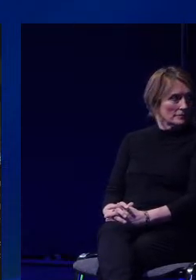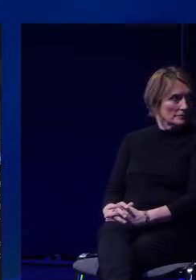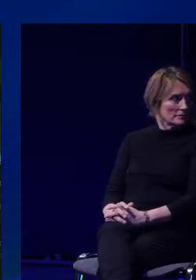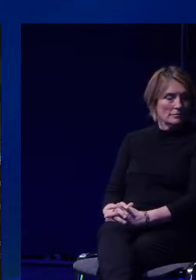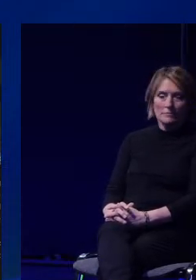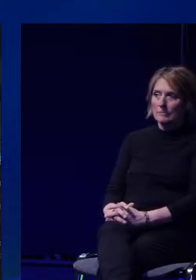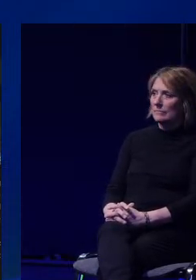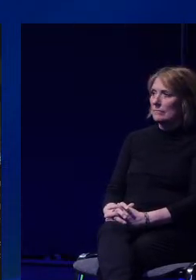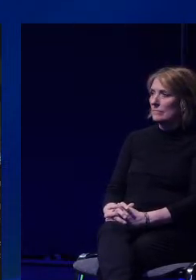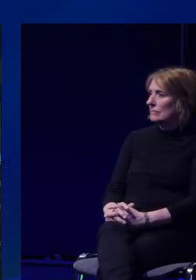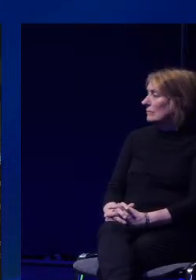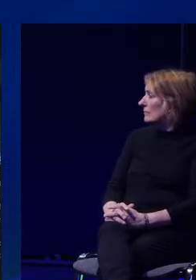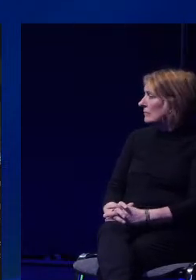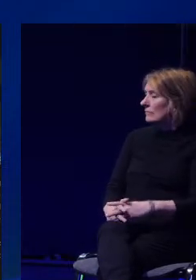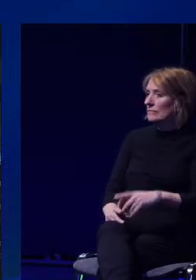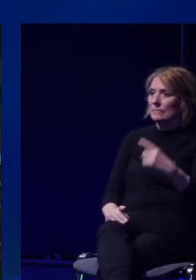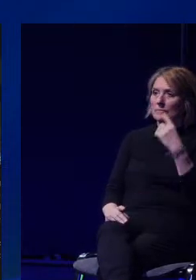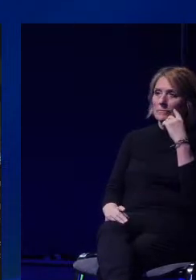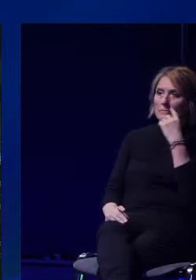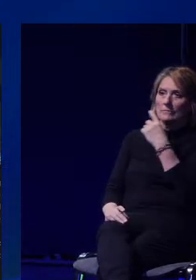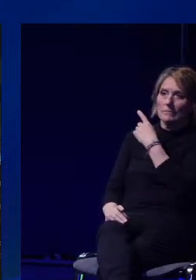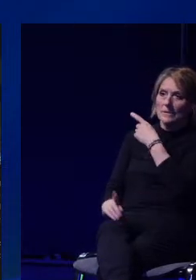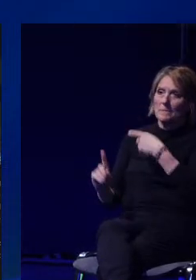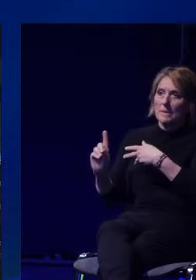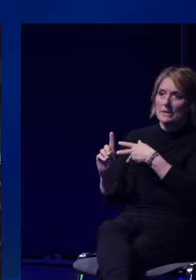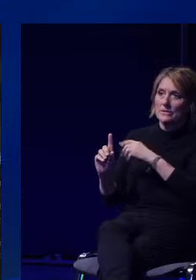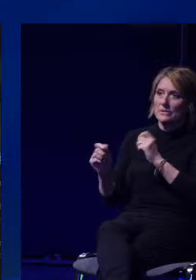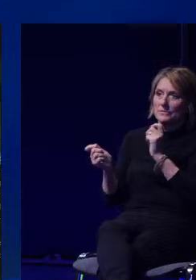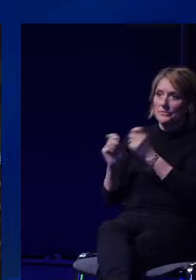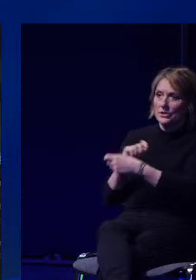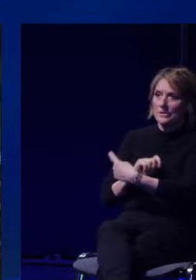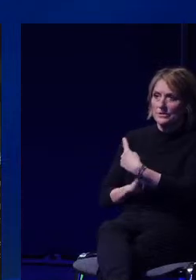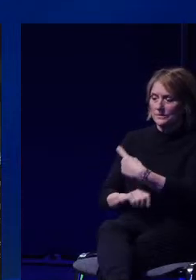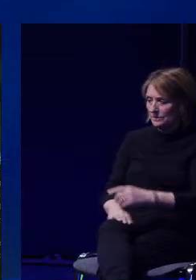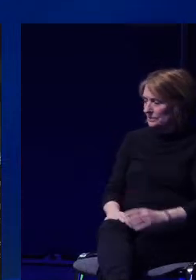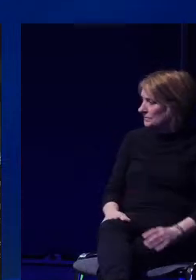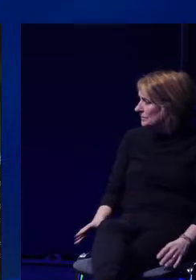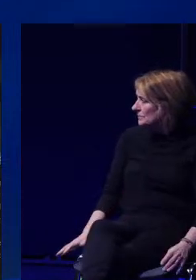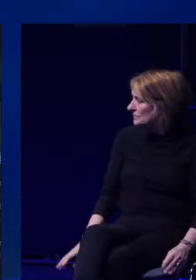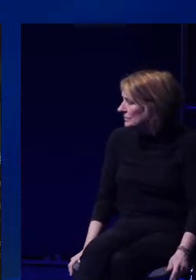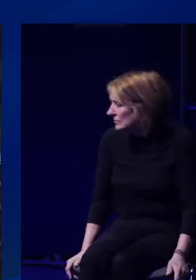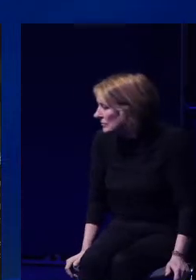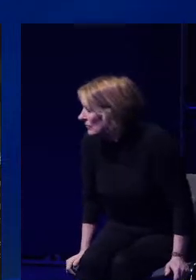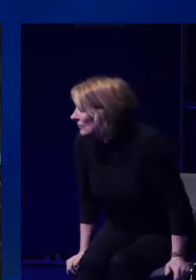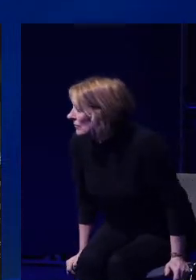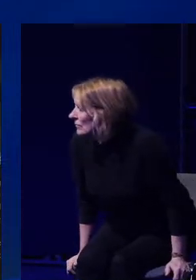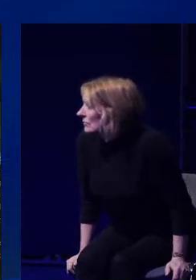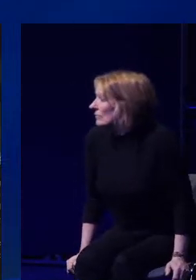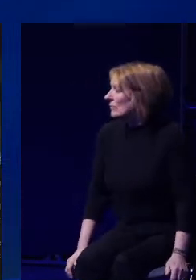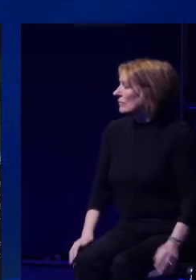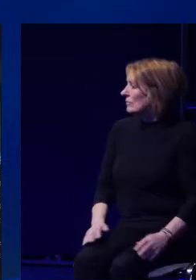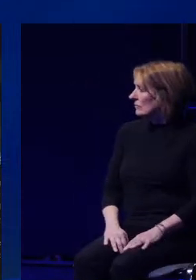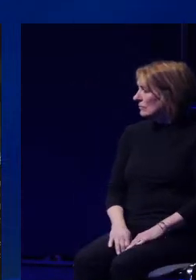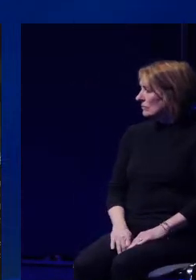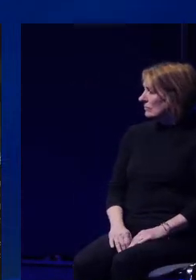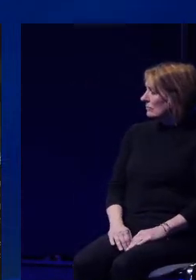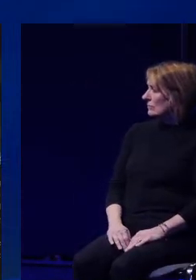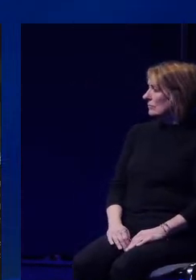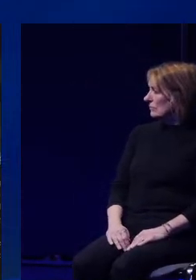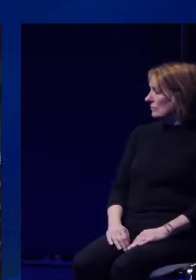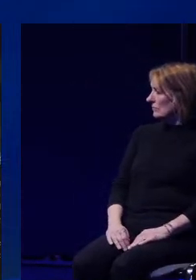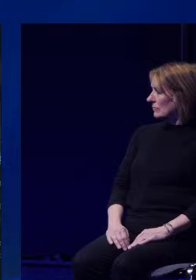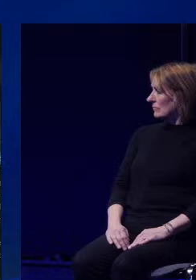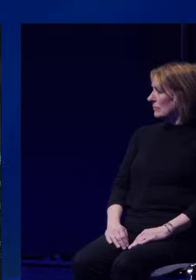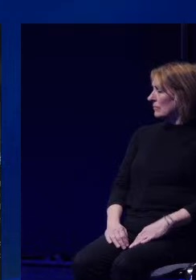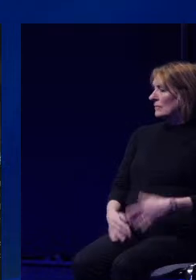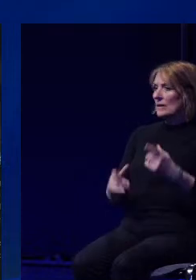Right, you see the film back change, right? So now we are on a Sony Venice 2, for example. which is a film back. Then you go, this is full